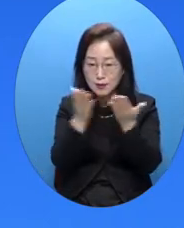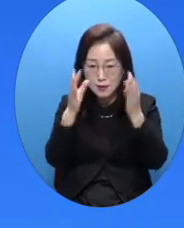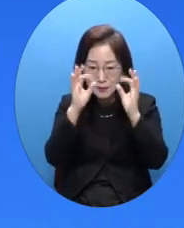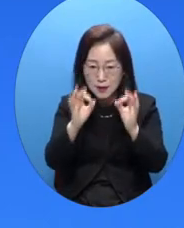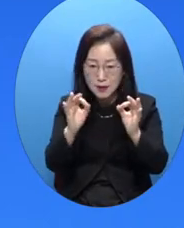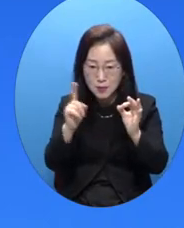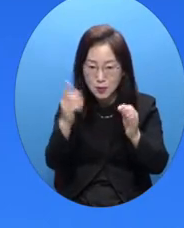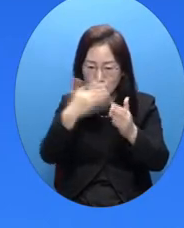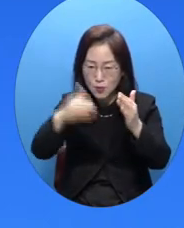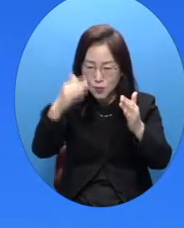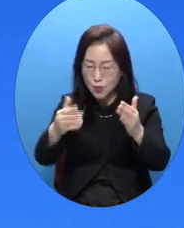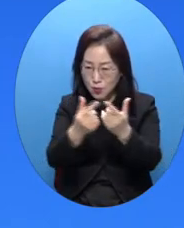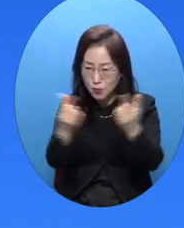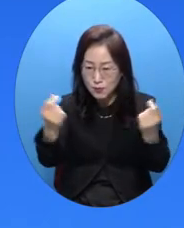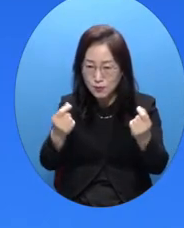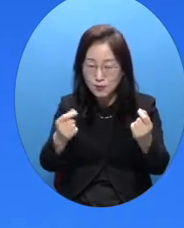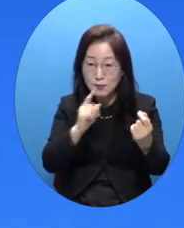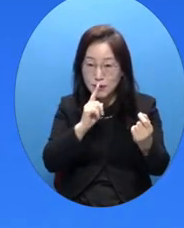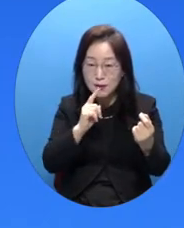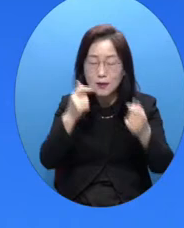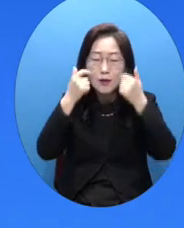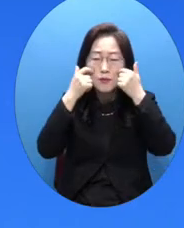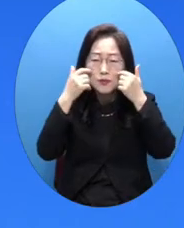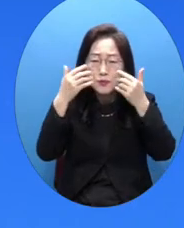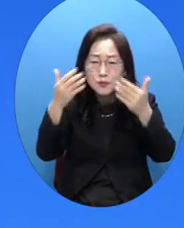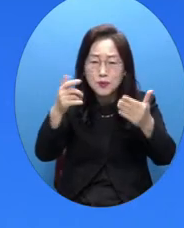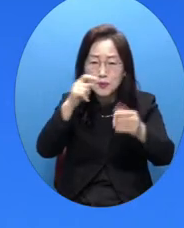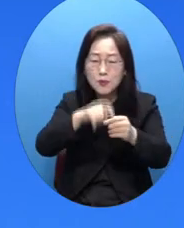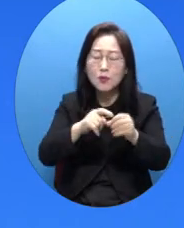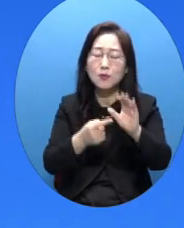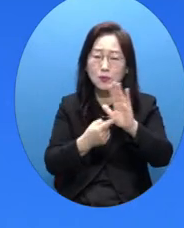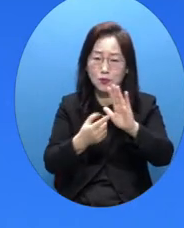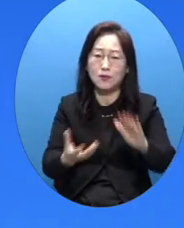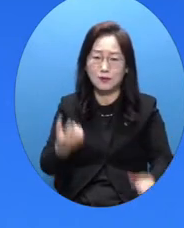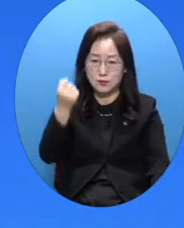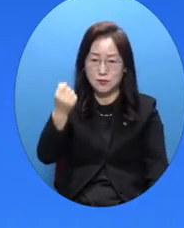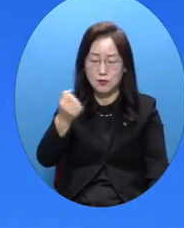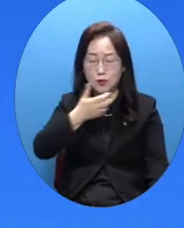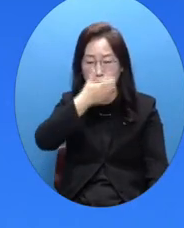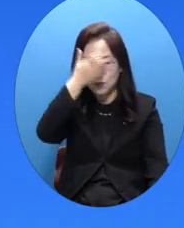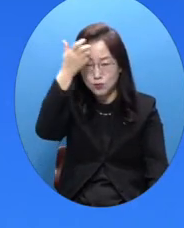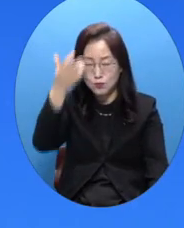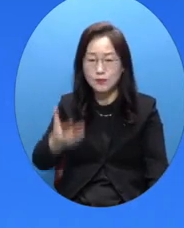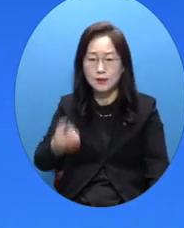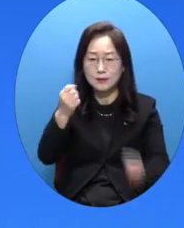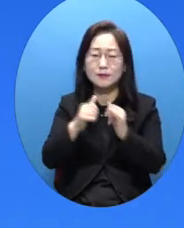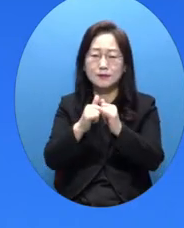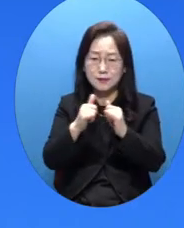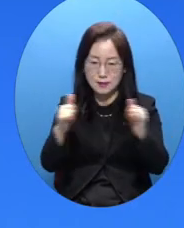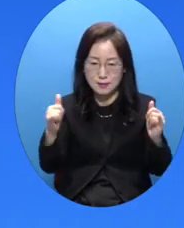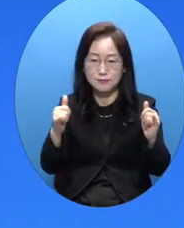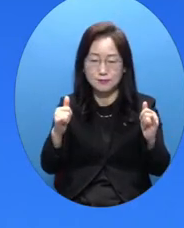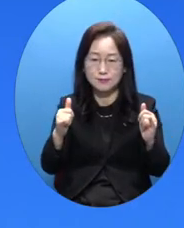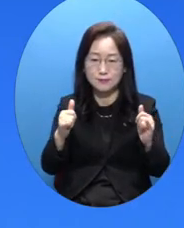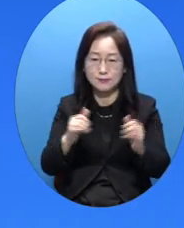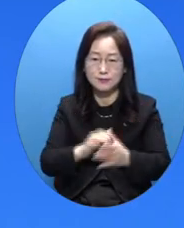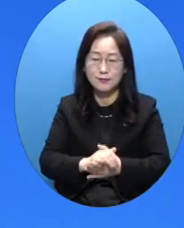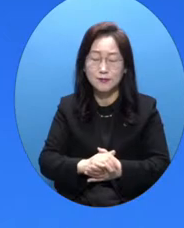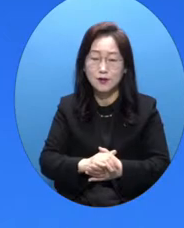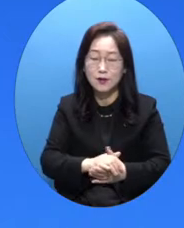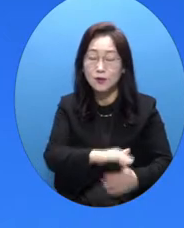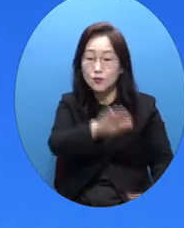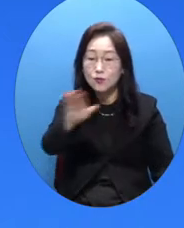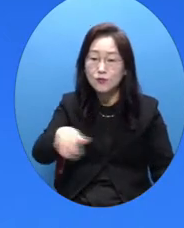there was a research done in two 500 people that were very successful across the world